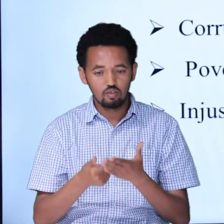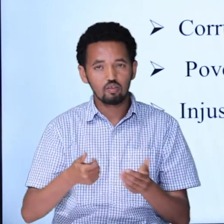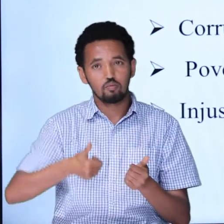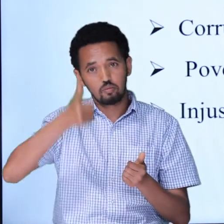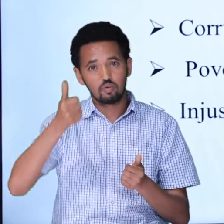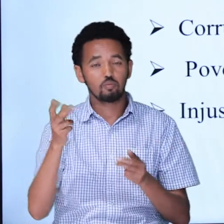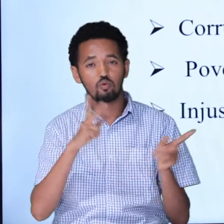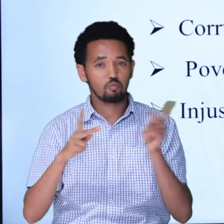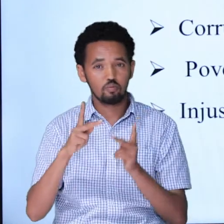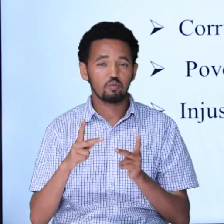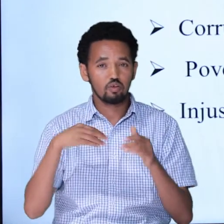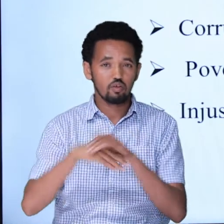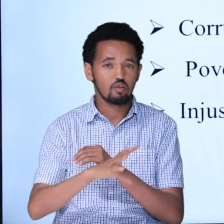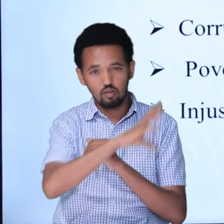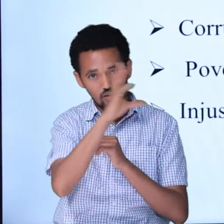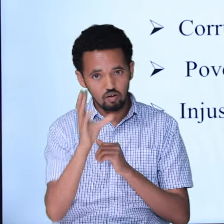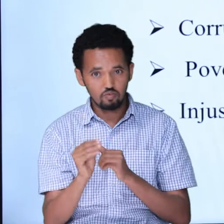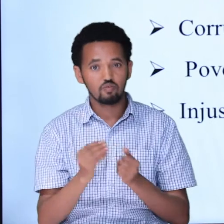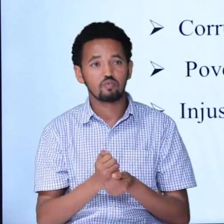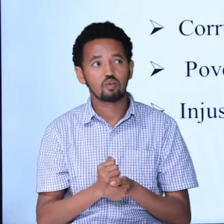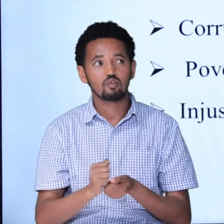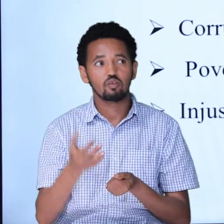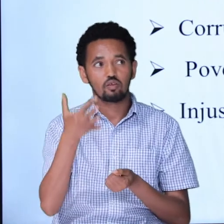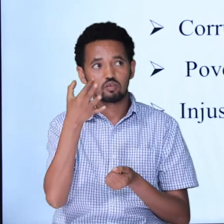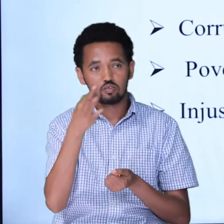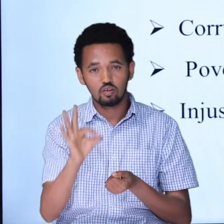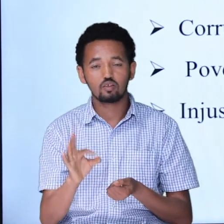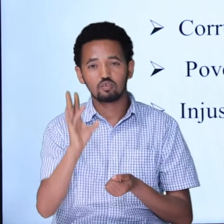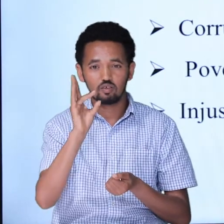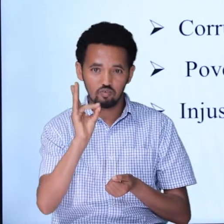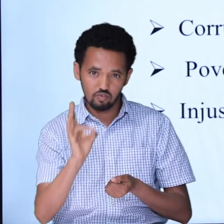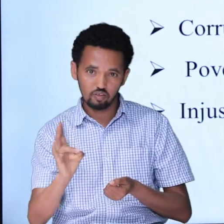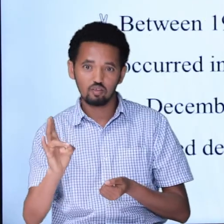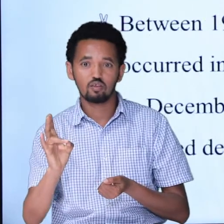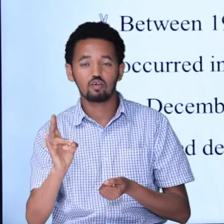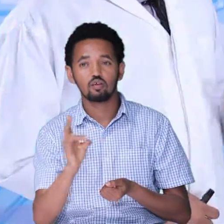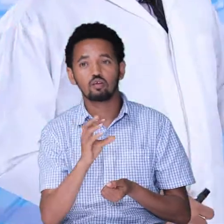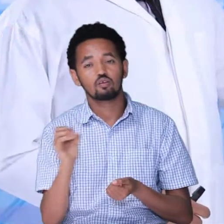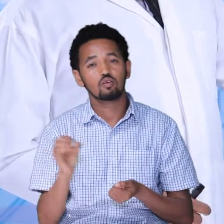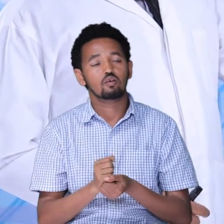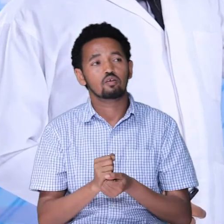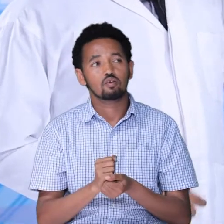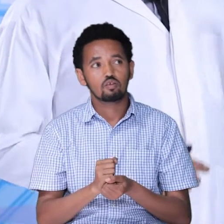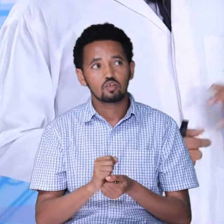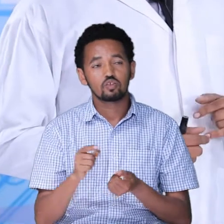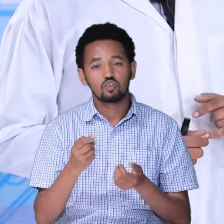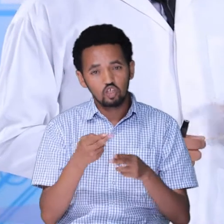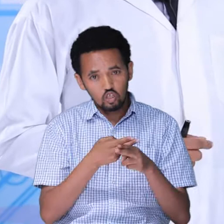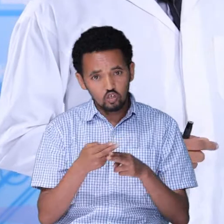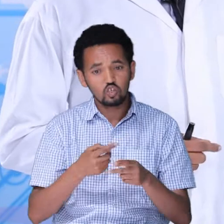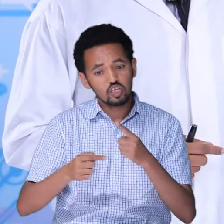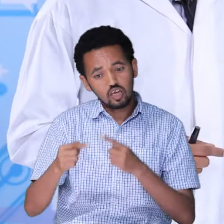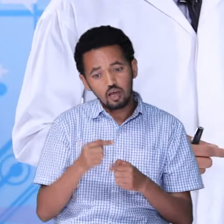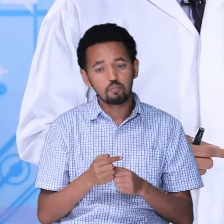of African states in the 1960s as well as in the 1970s and nowadays. Those